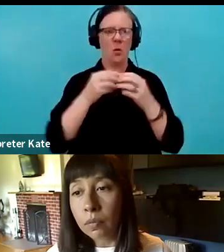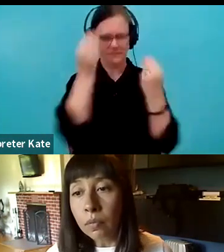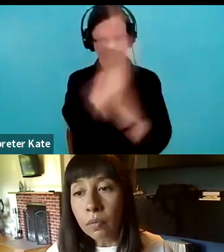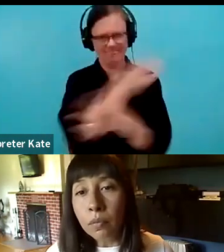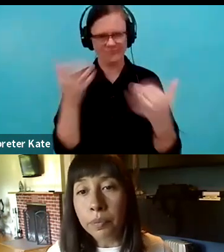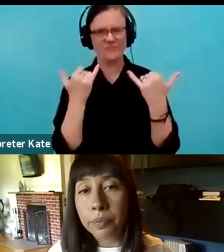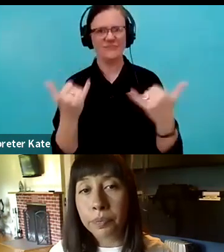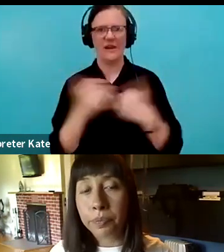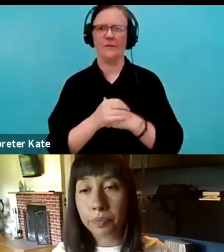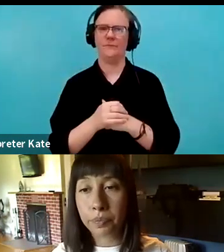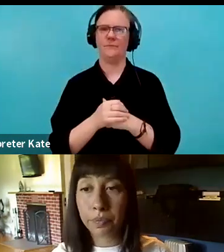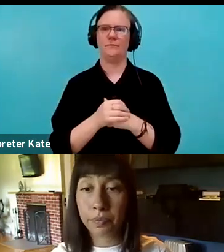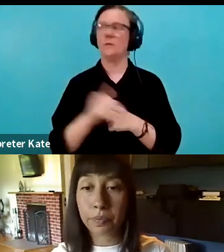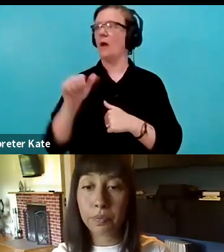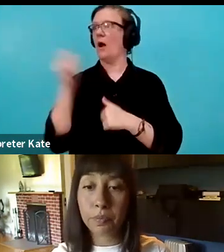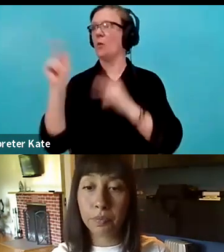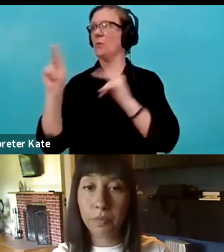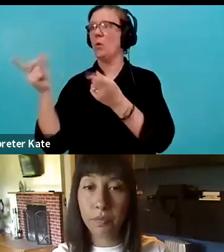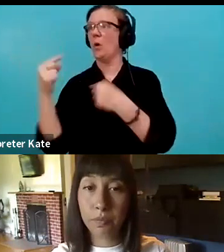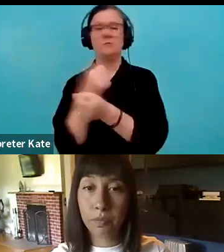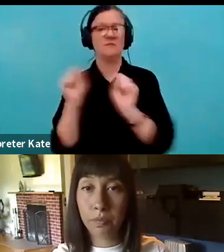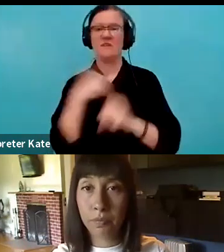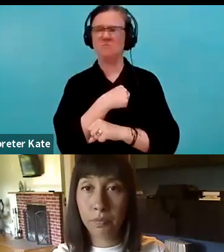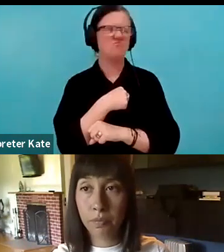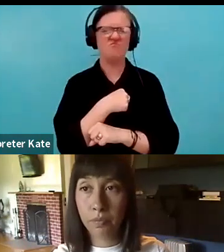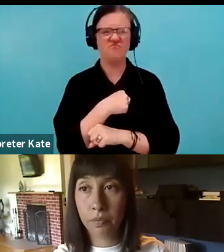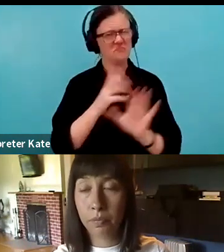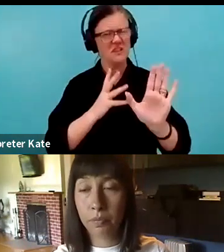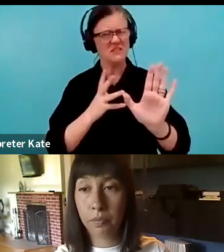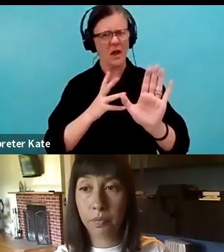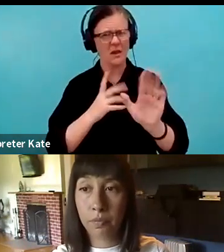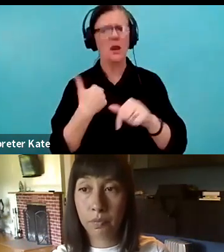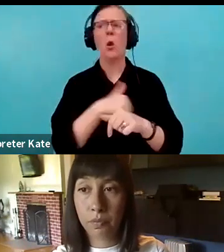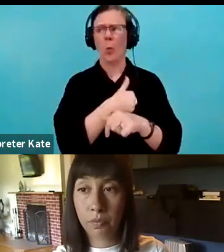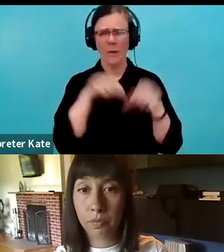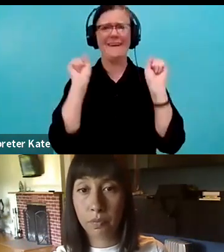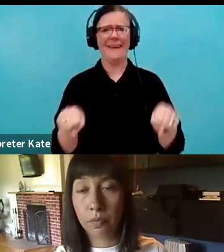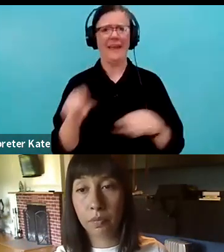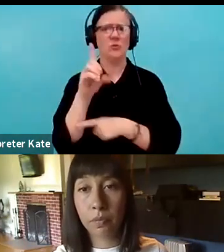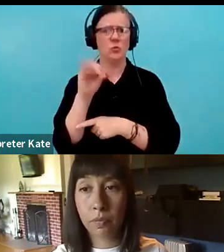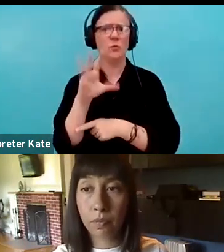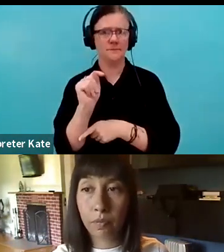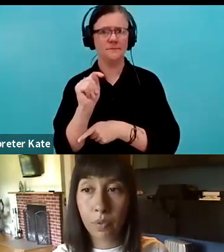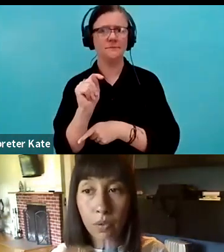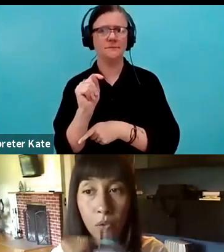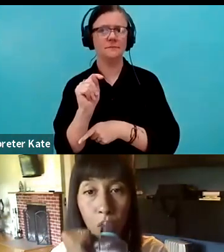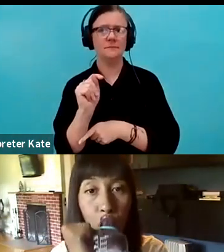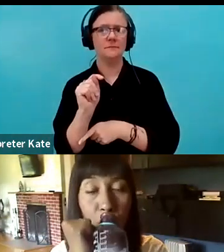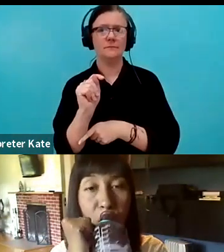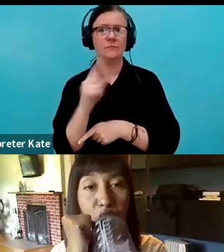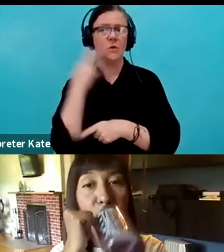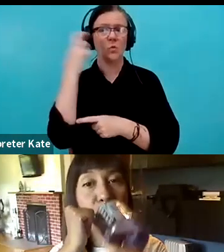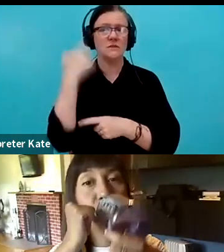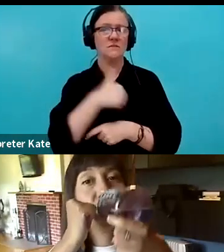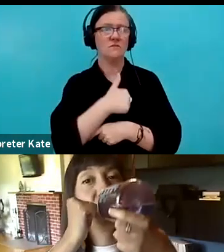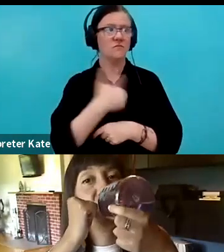you. No one is coming to save us, but it's okay. We are the ones we have been waiting for. There is no reason for us to feel